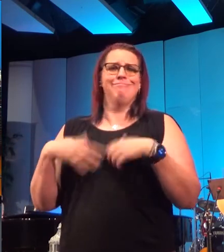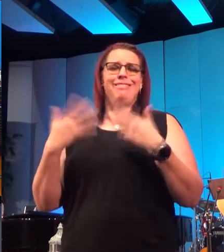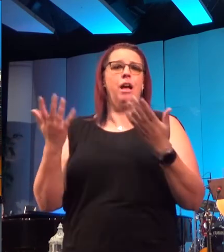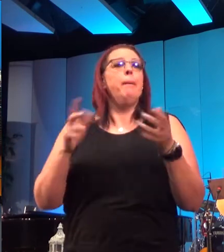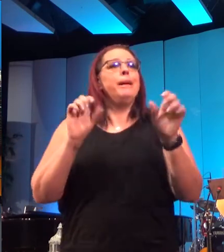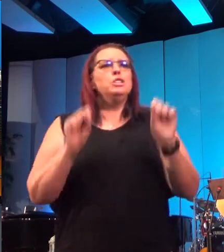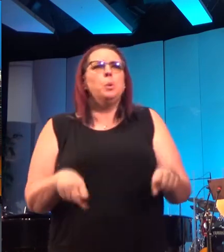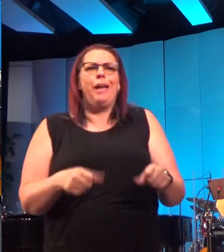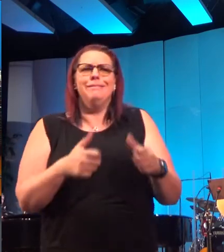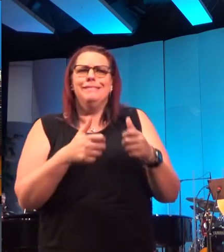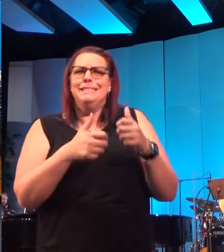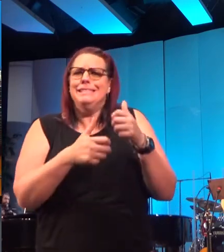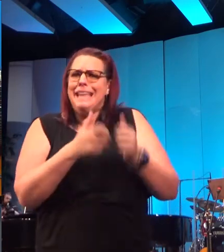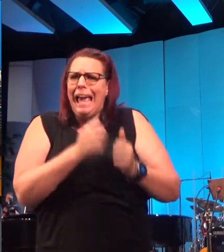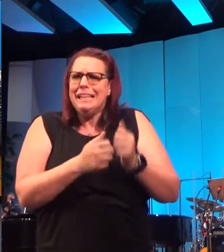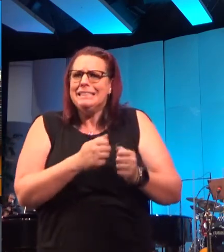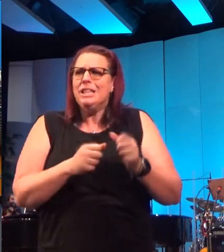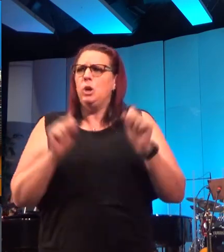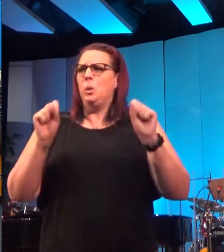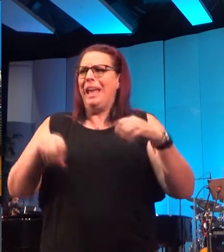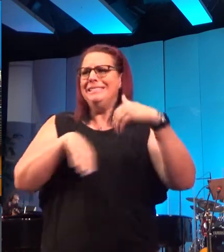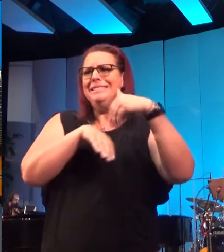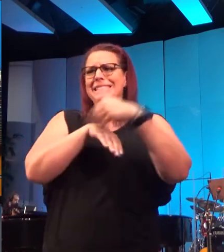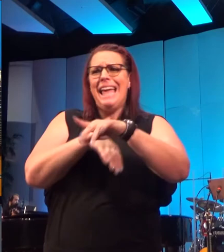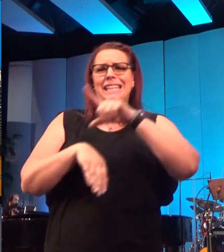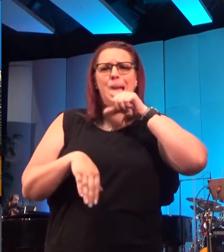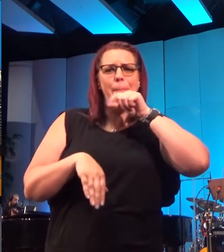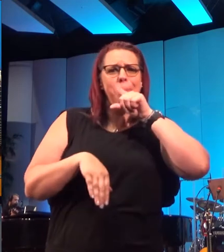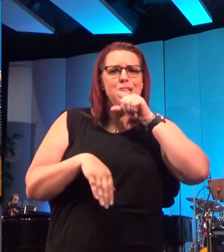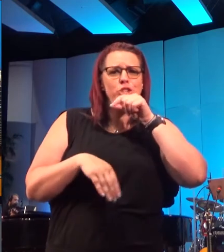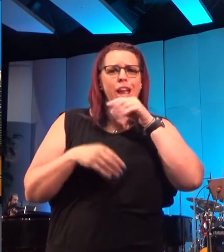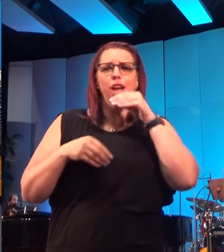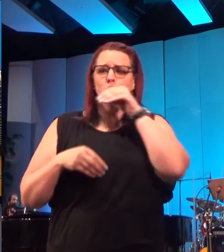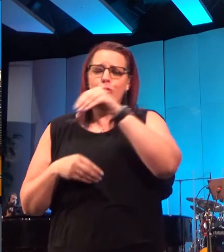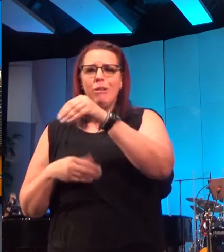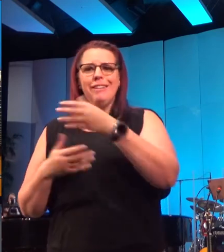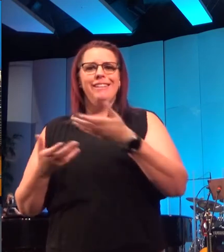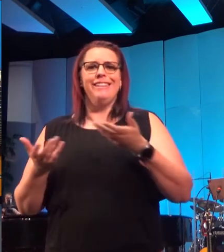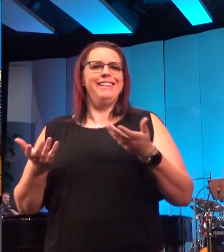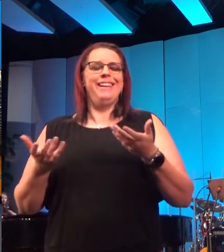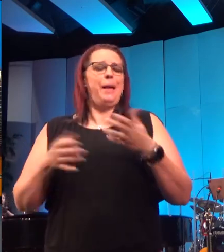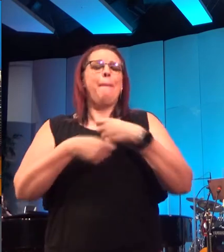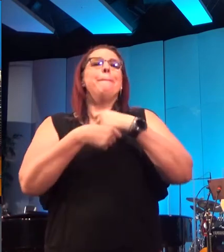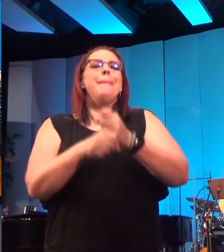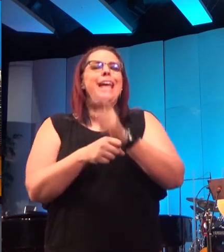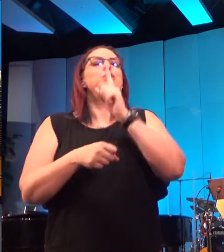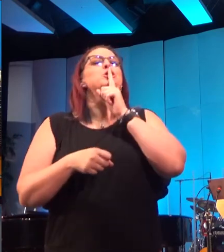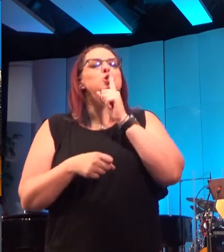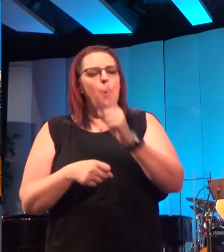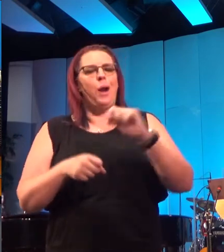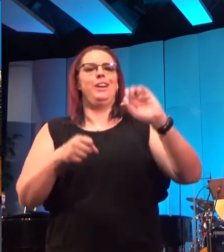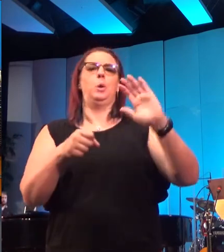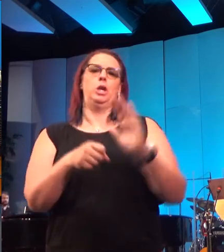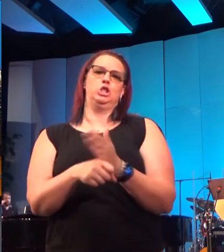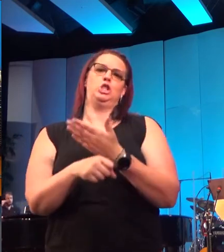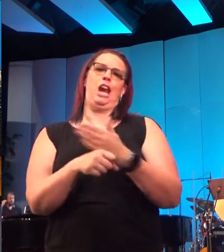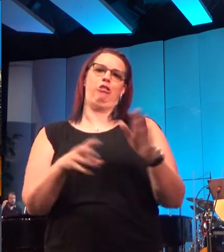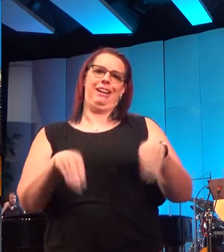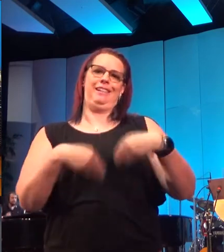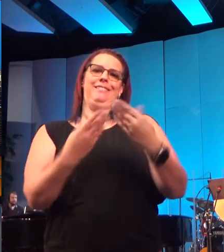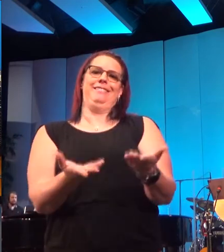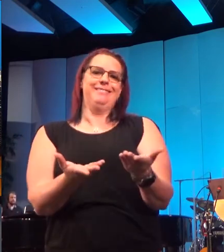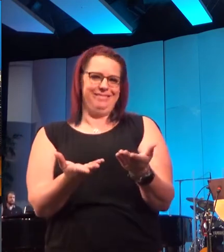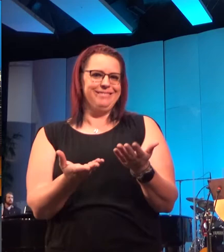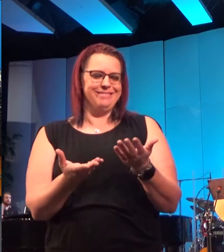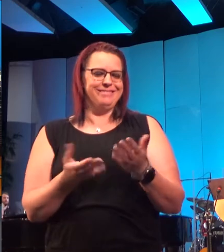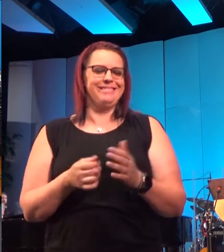can send a carrier pigeon. Just make sure, though, that you are sharing and giving,